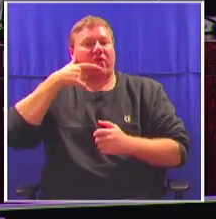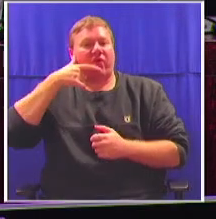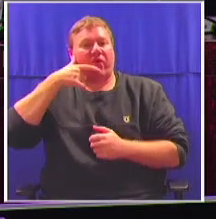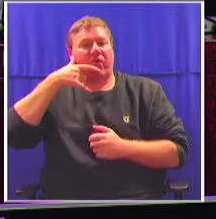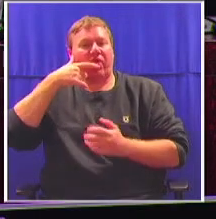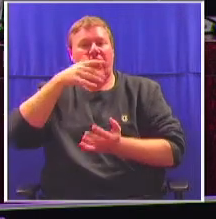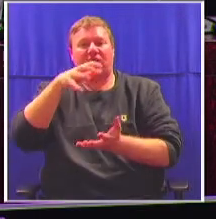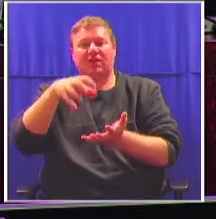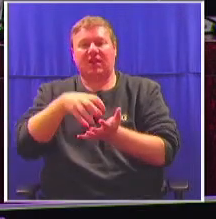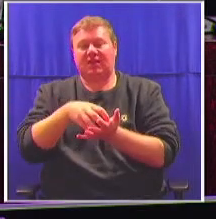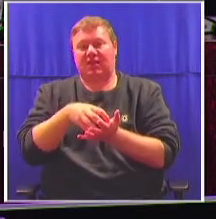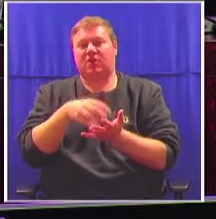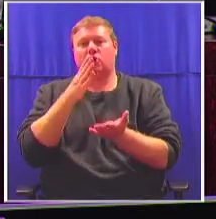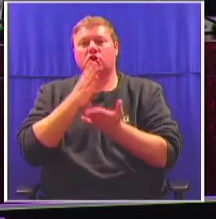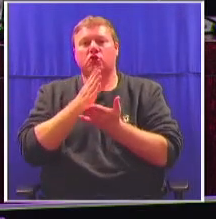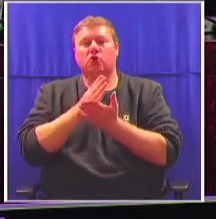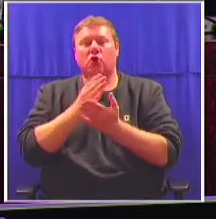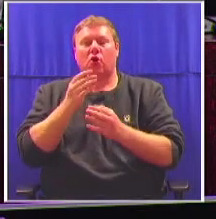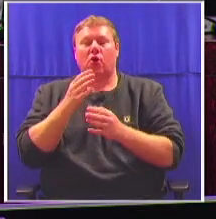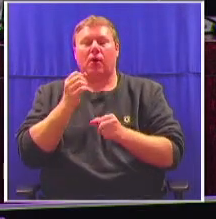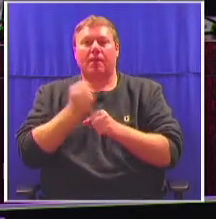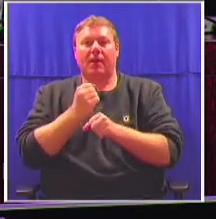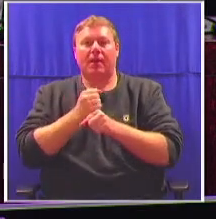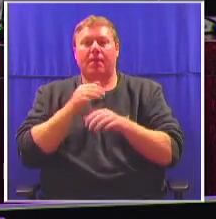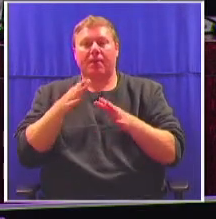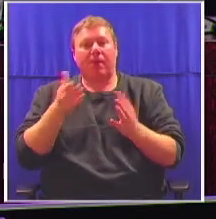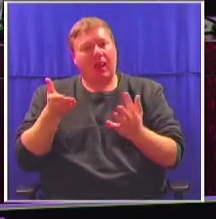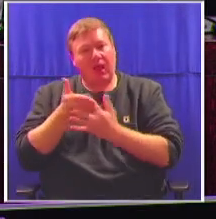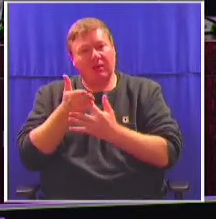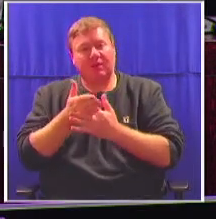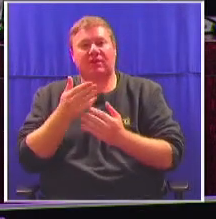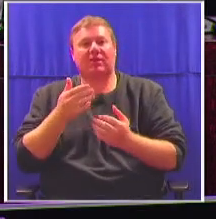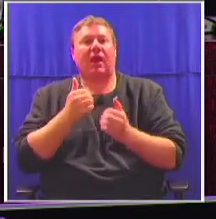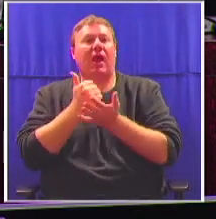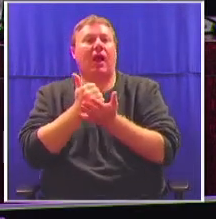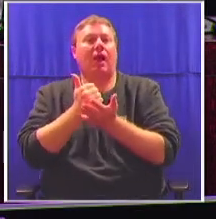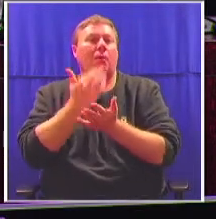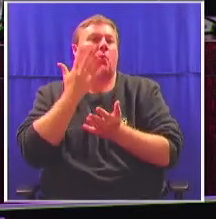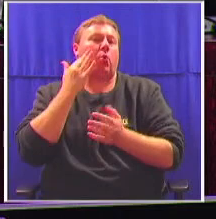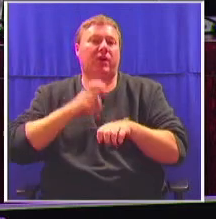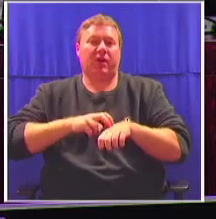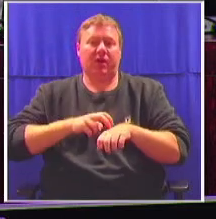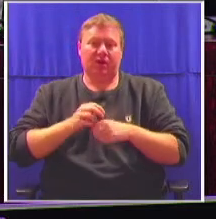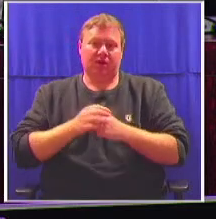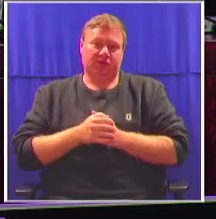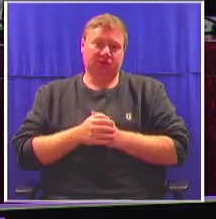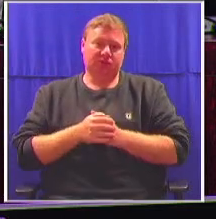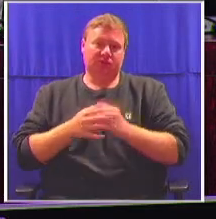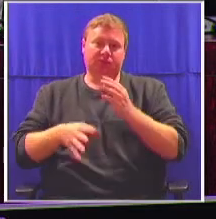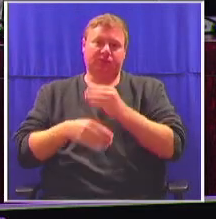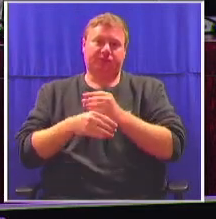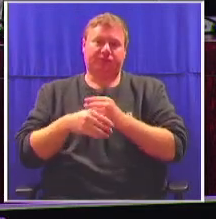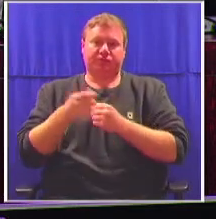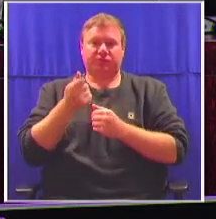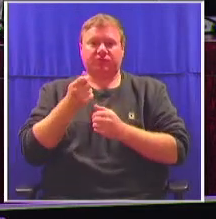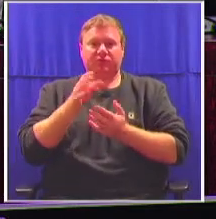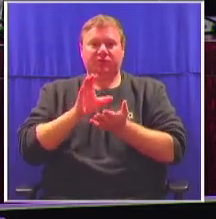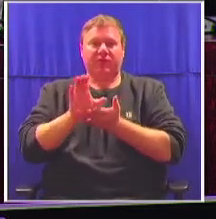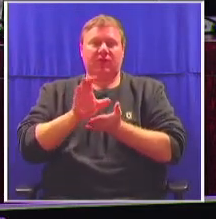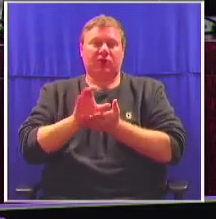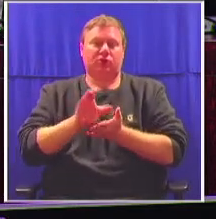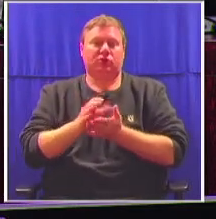ensure that people are able to access help when they need it. Additional financial resources have been